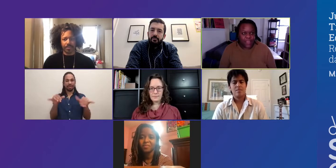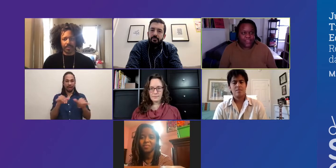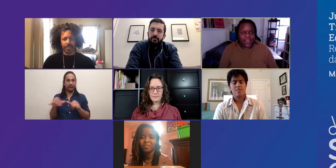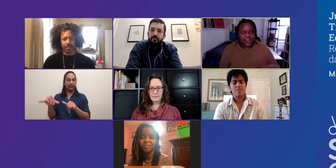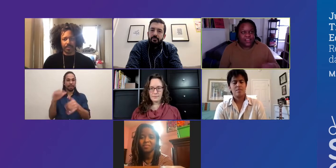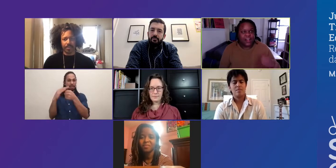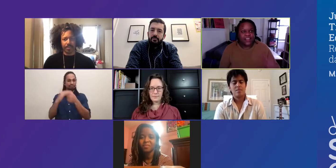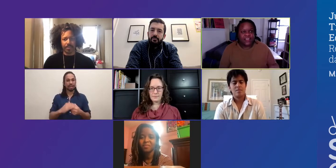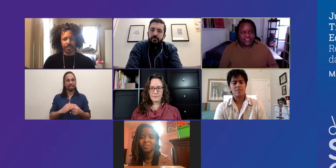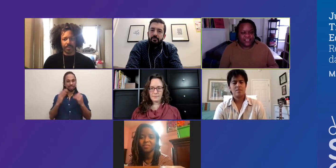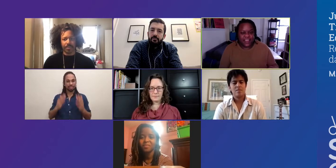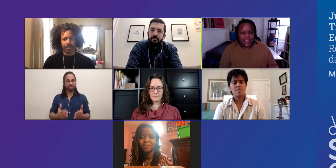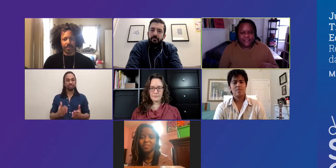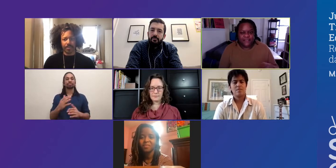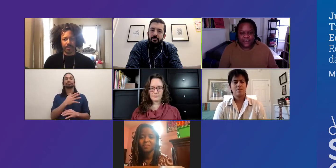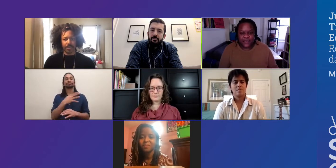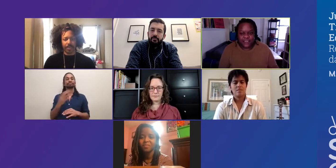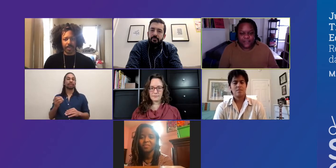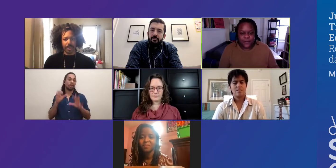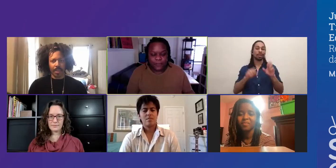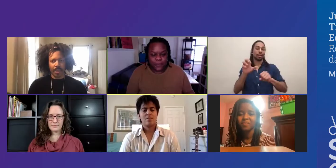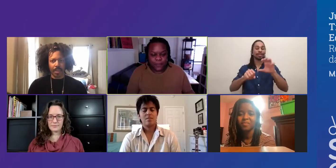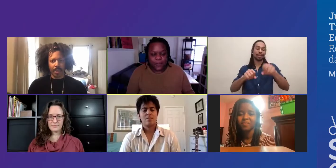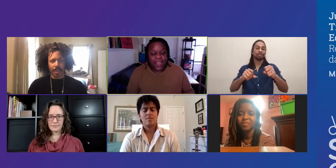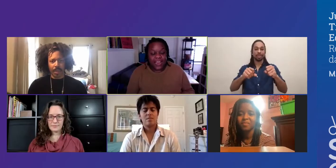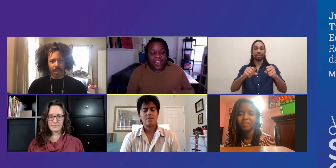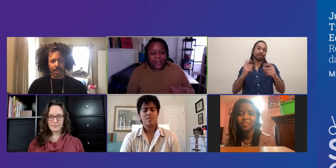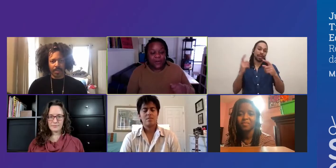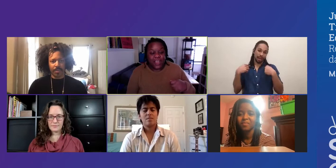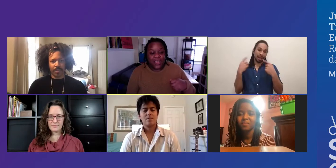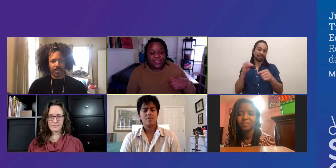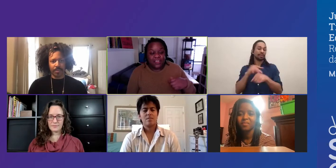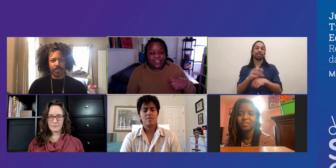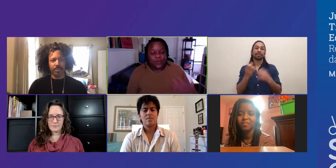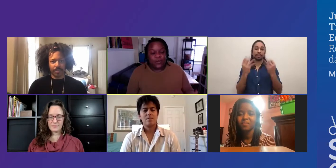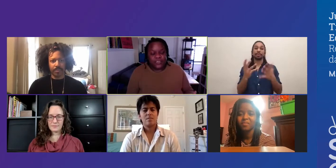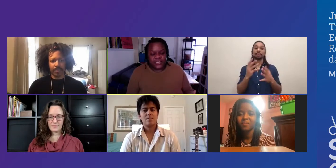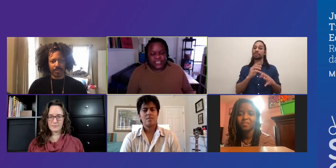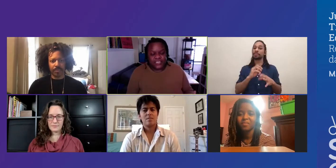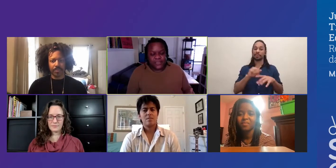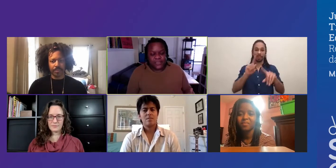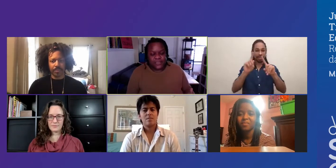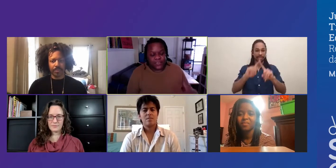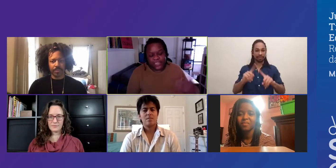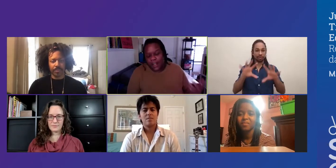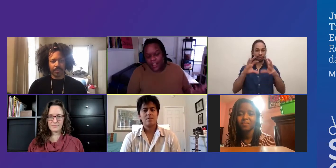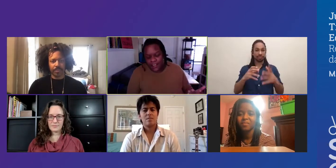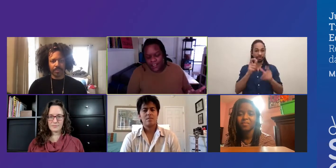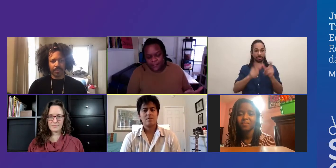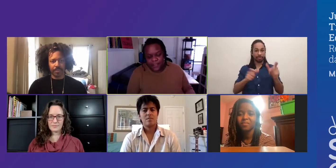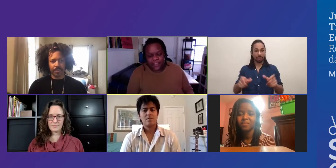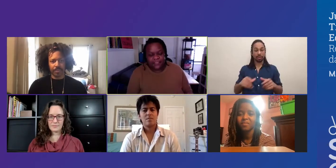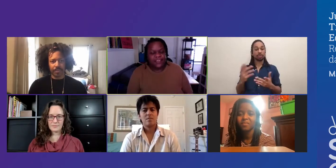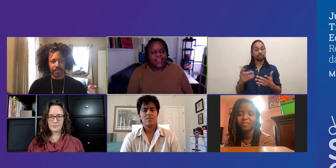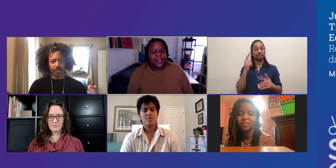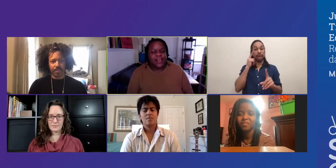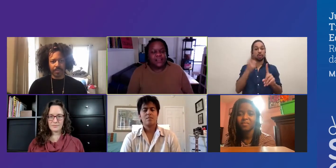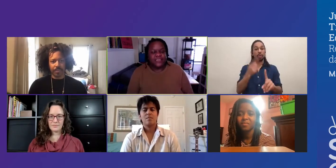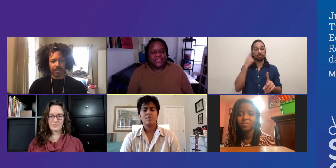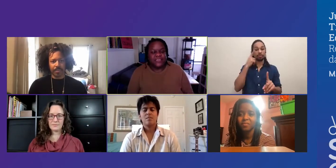and the way that colonization has affected different groups of people. Now, the goal in DTP, or Decolonize This